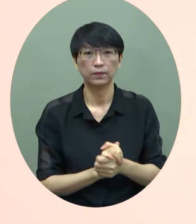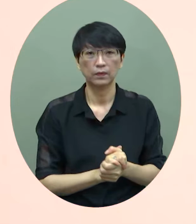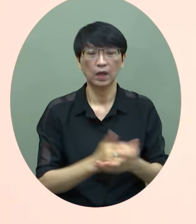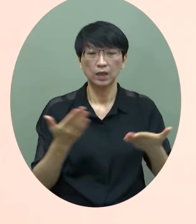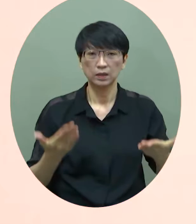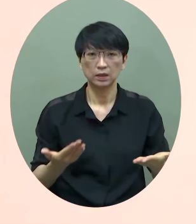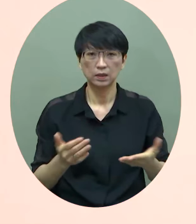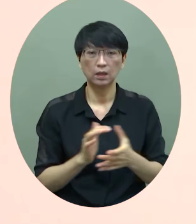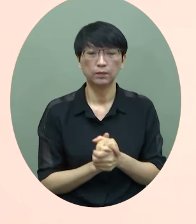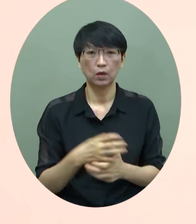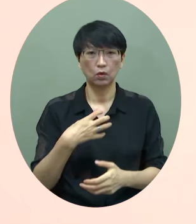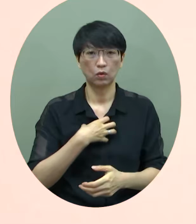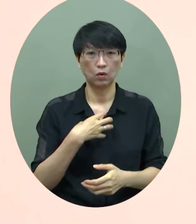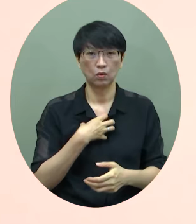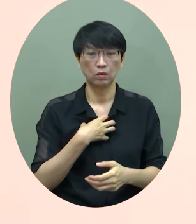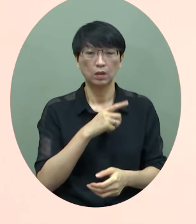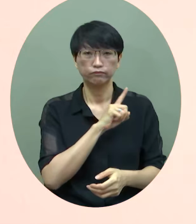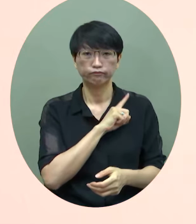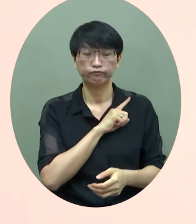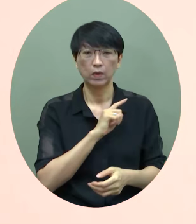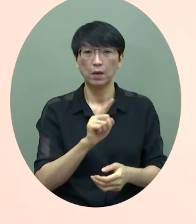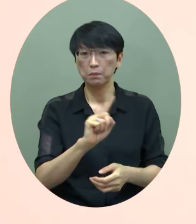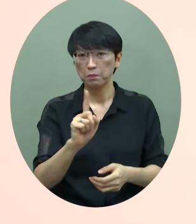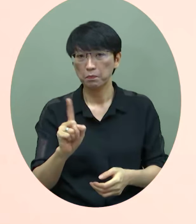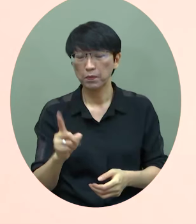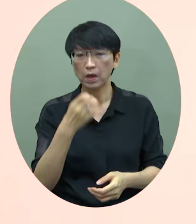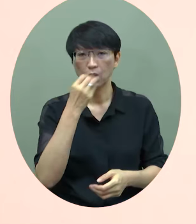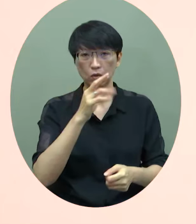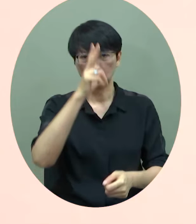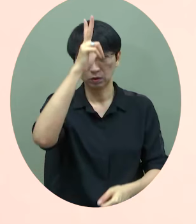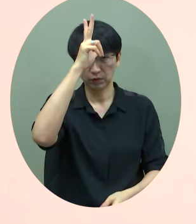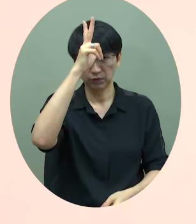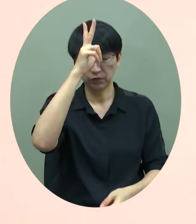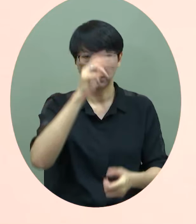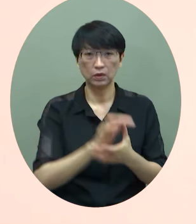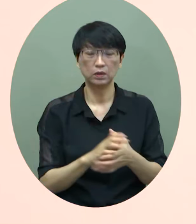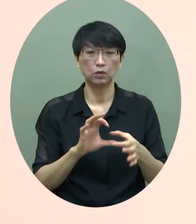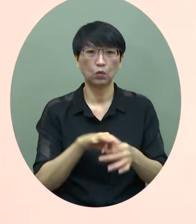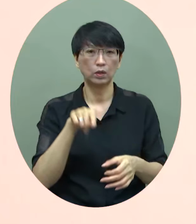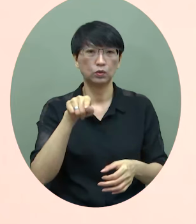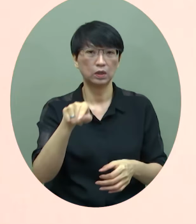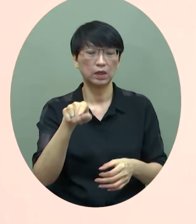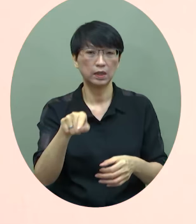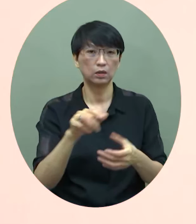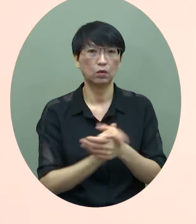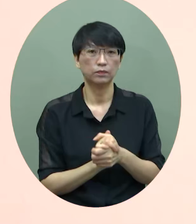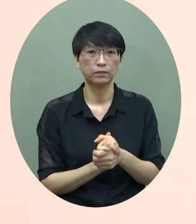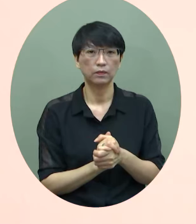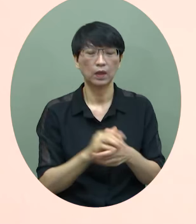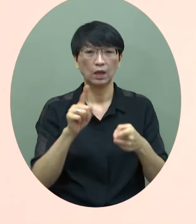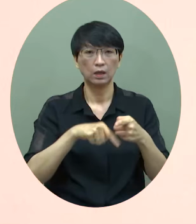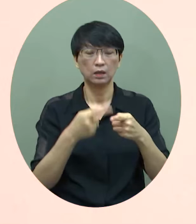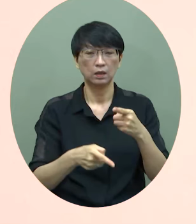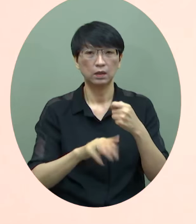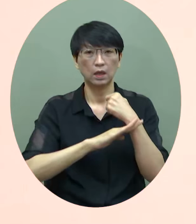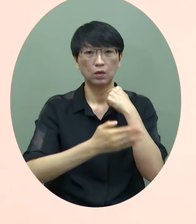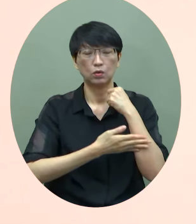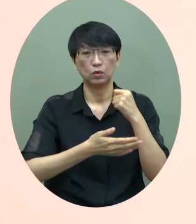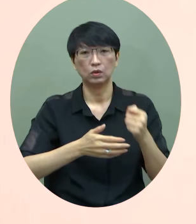intervention into the affairs of the Hong Kong Bar Association. But of course, if there are instances or complaints